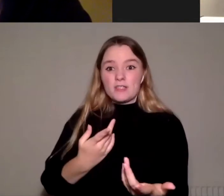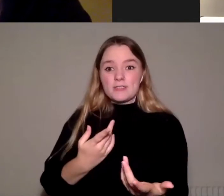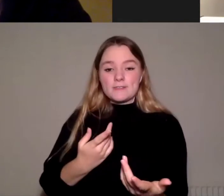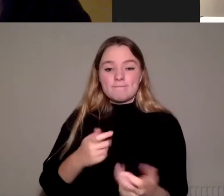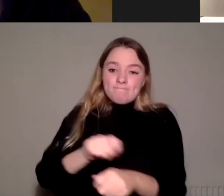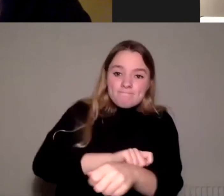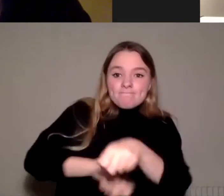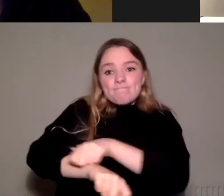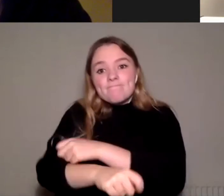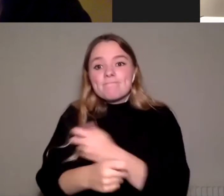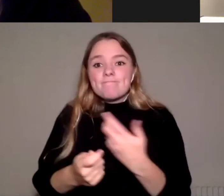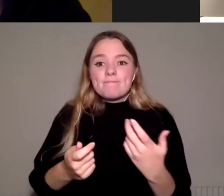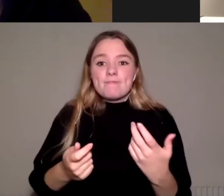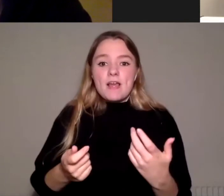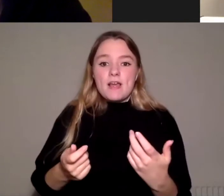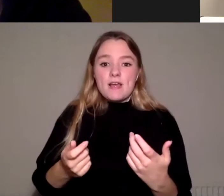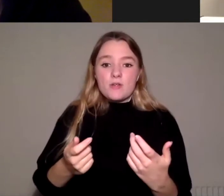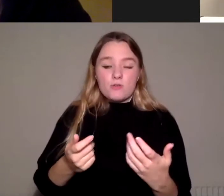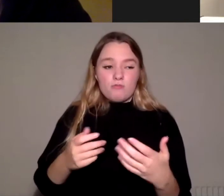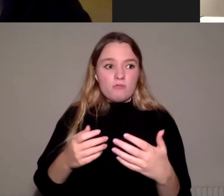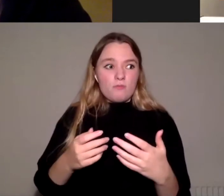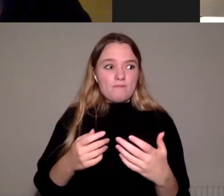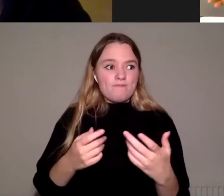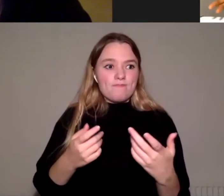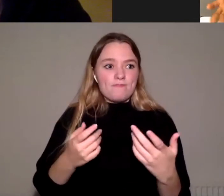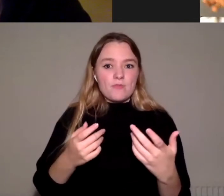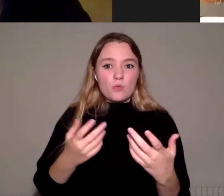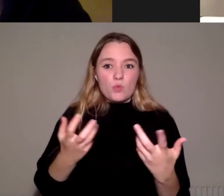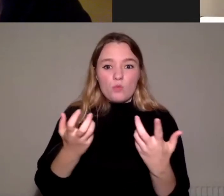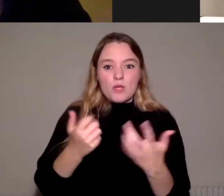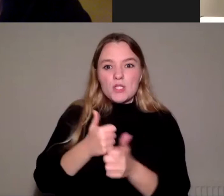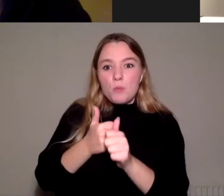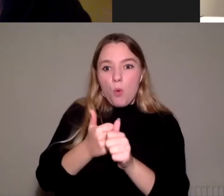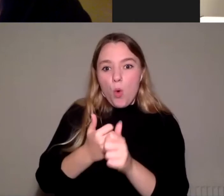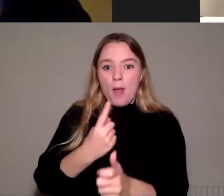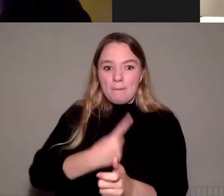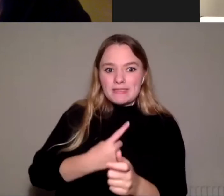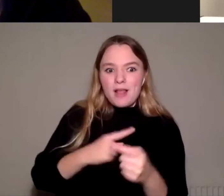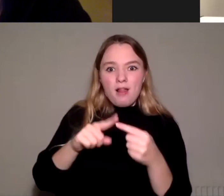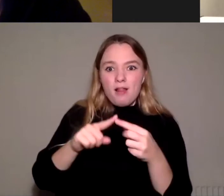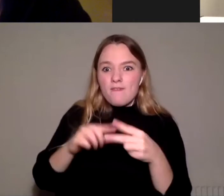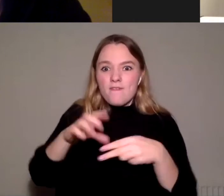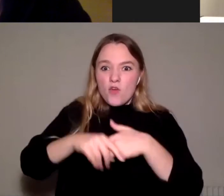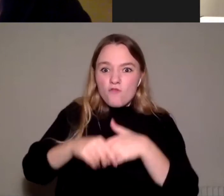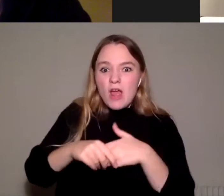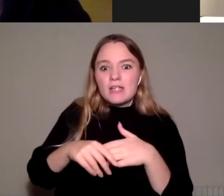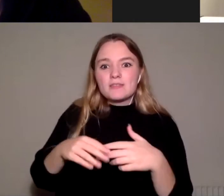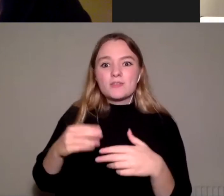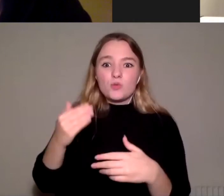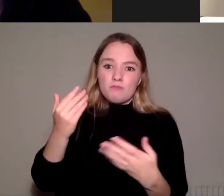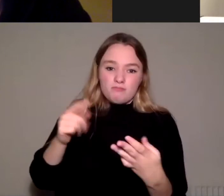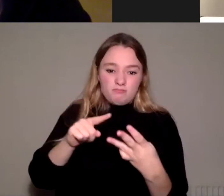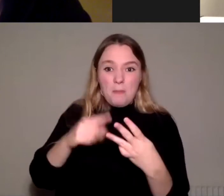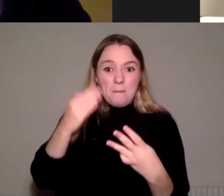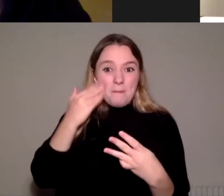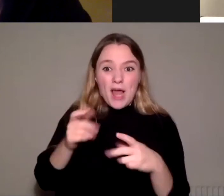my family, for my friends, and just for the general Black community. I would do all that I can.